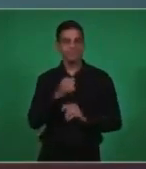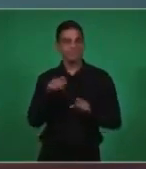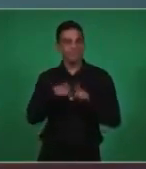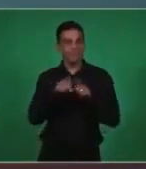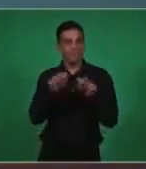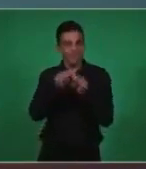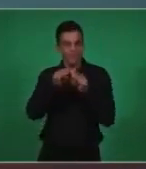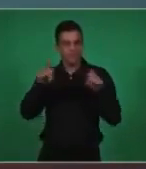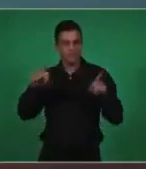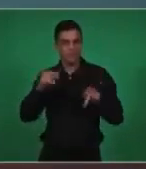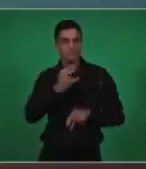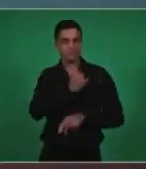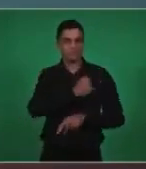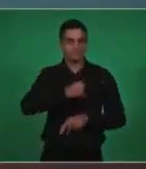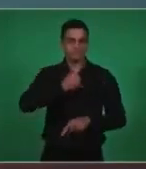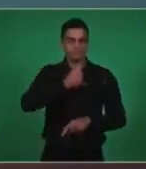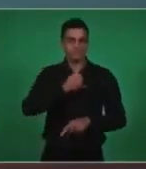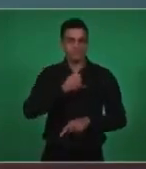faith.